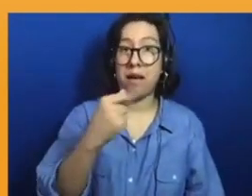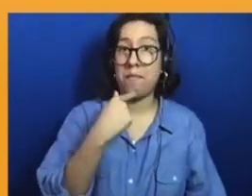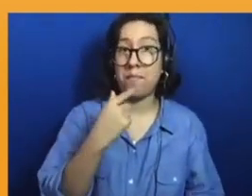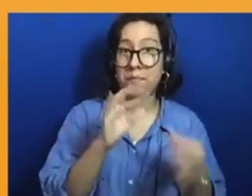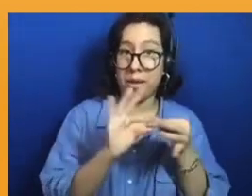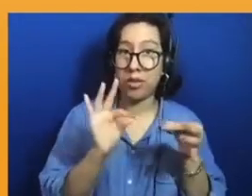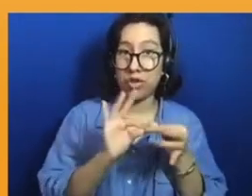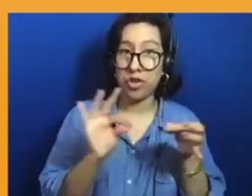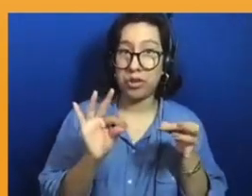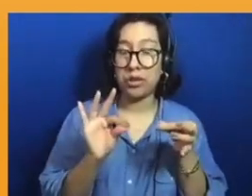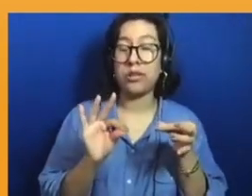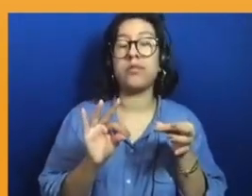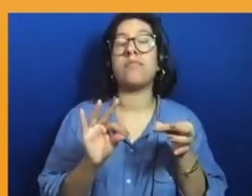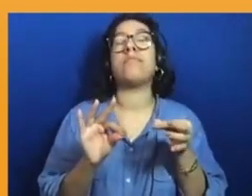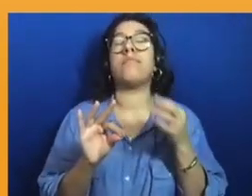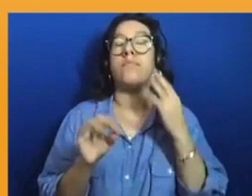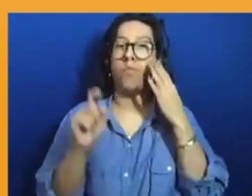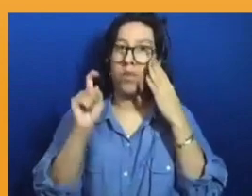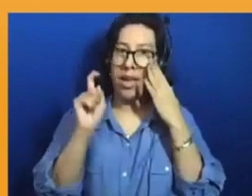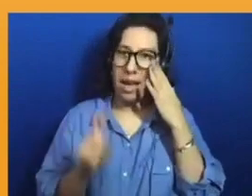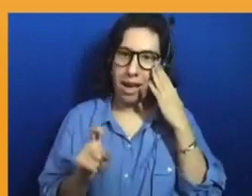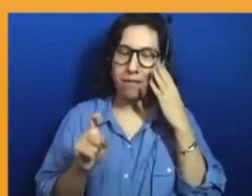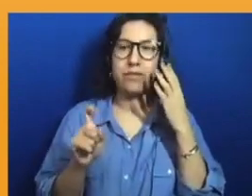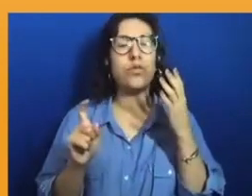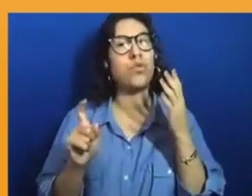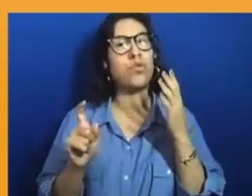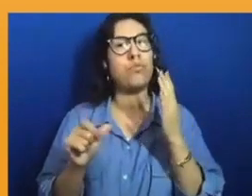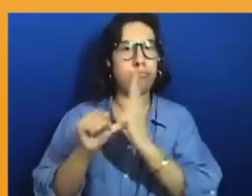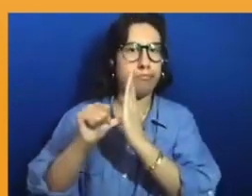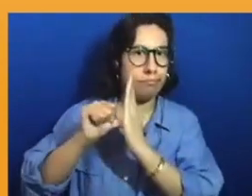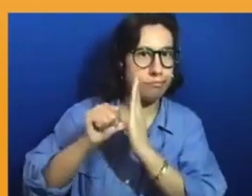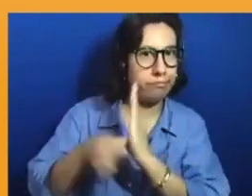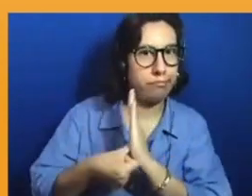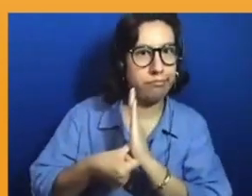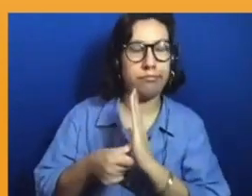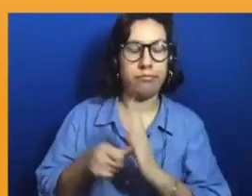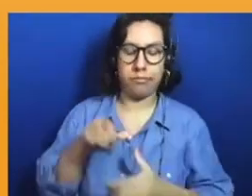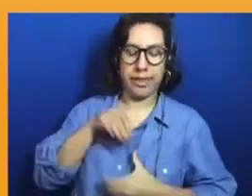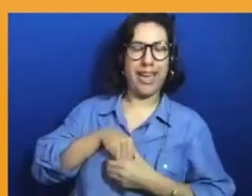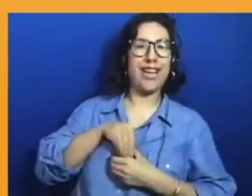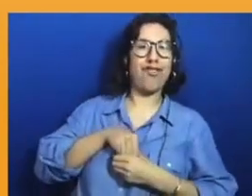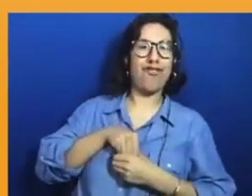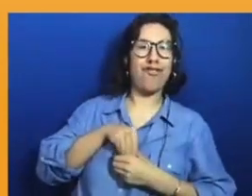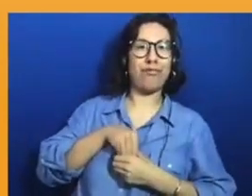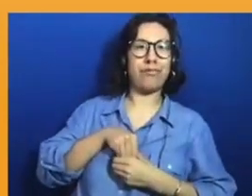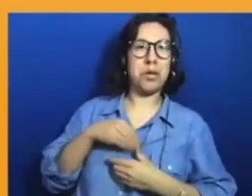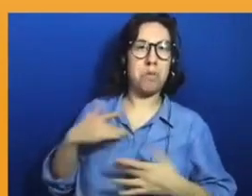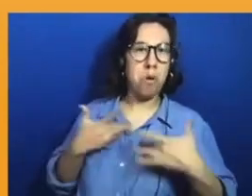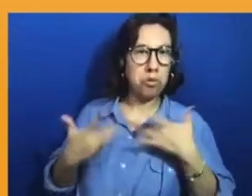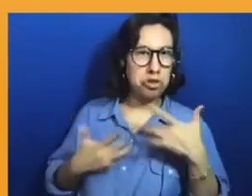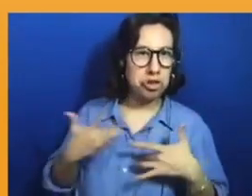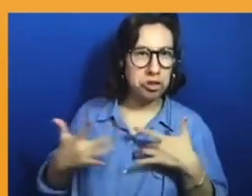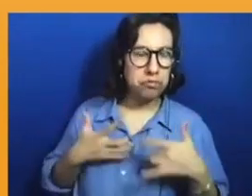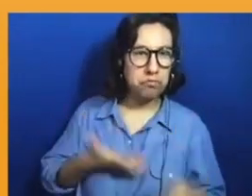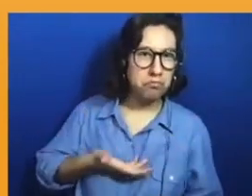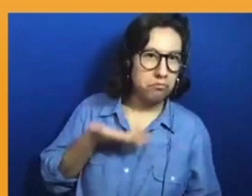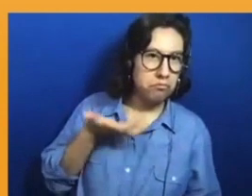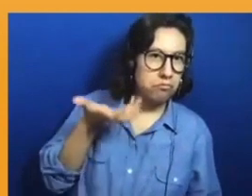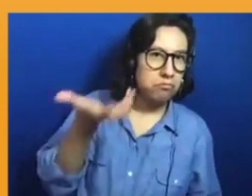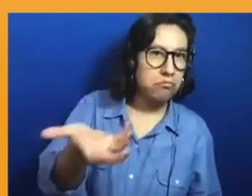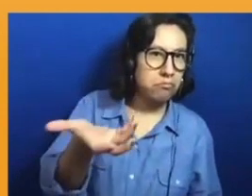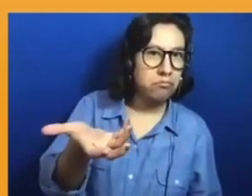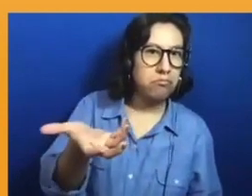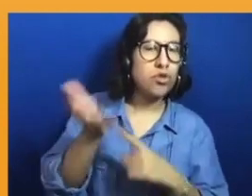really come through from the inner emotion to show that